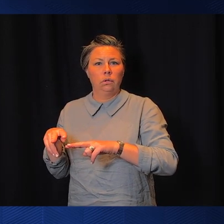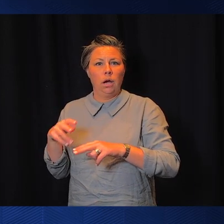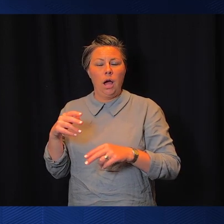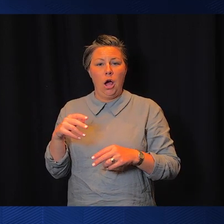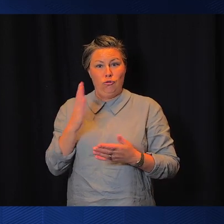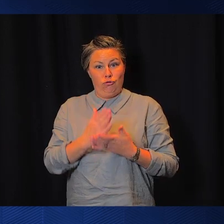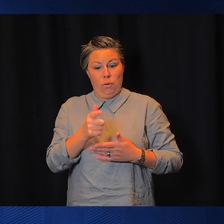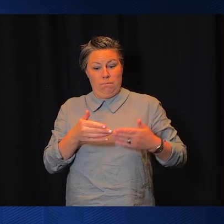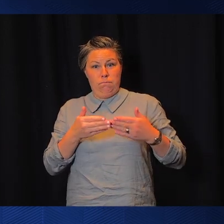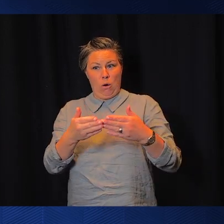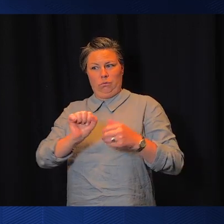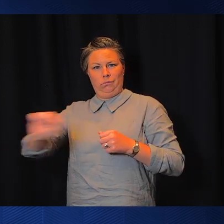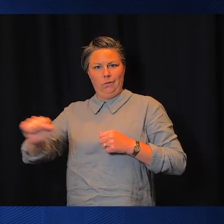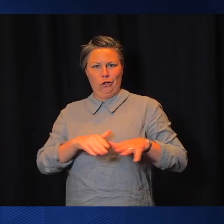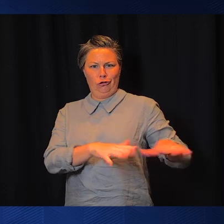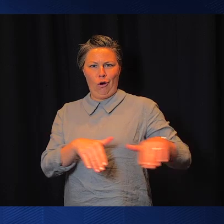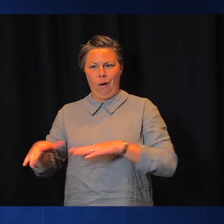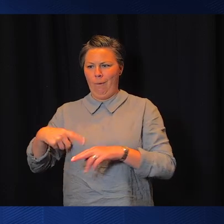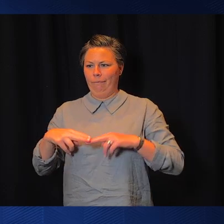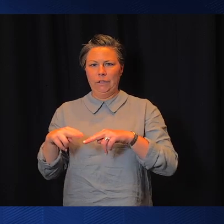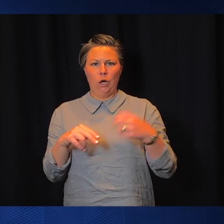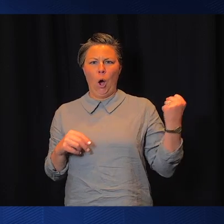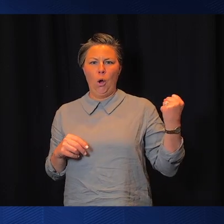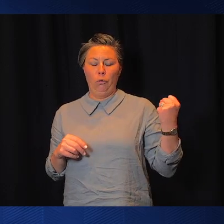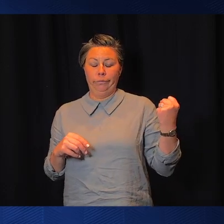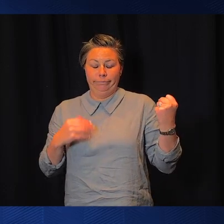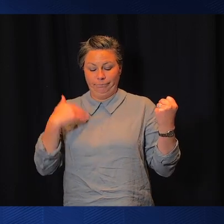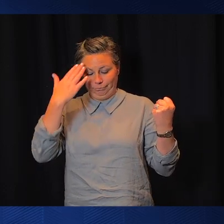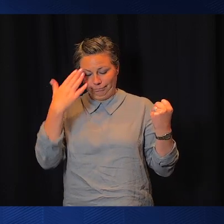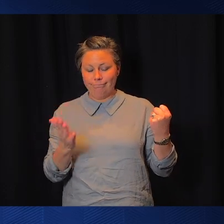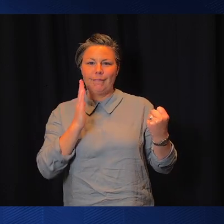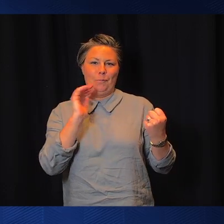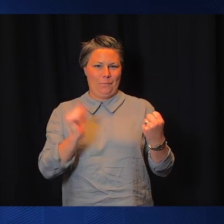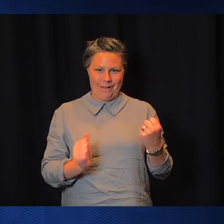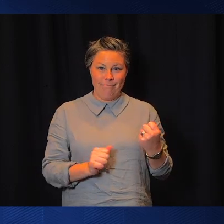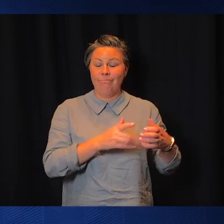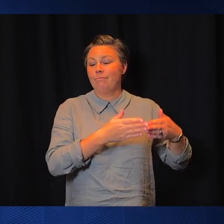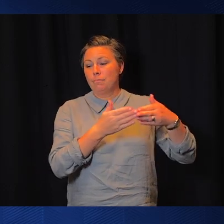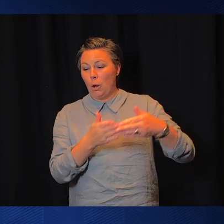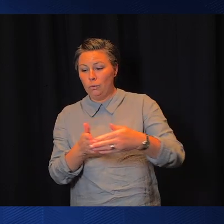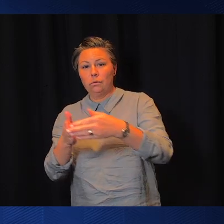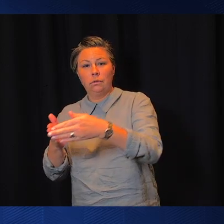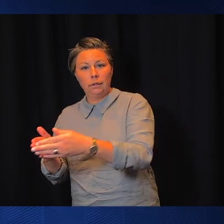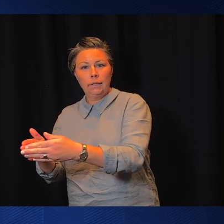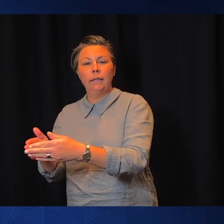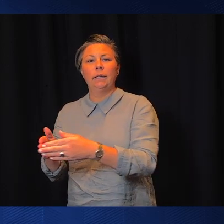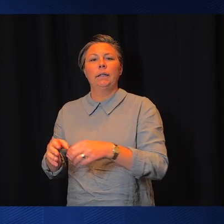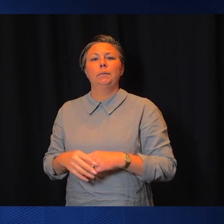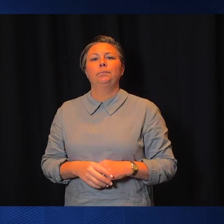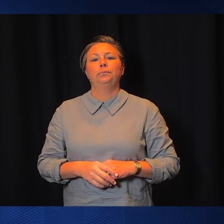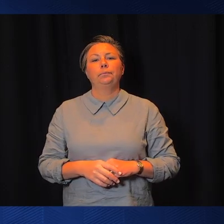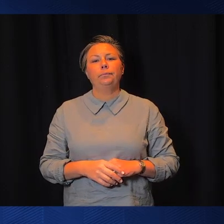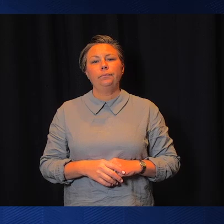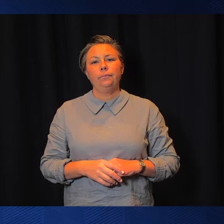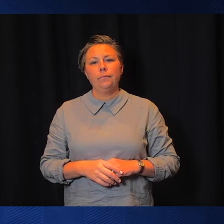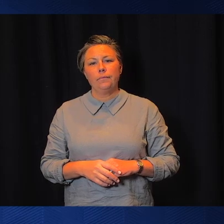them. So they are sending one boat. So we got in touch with our friend, the